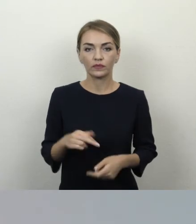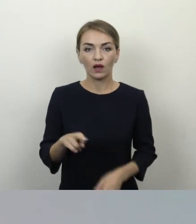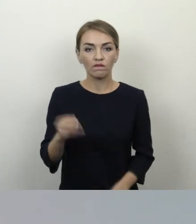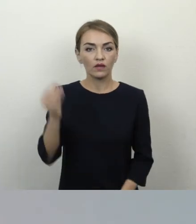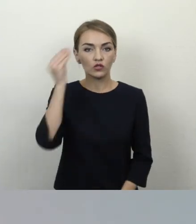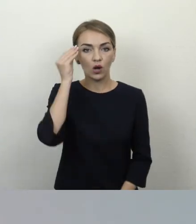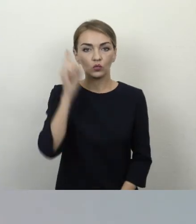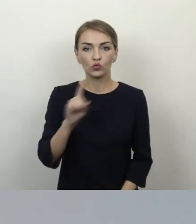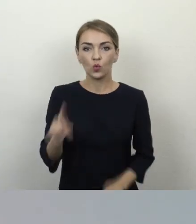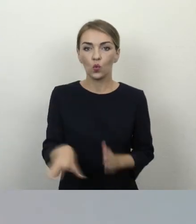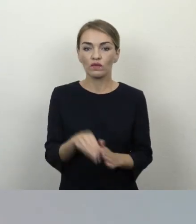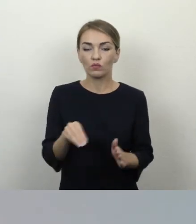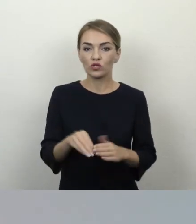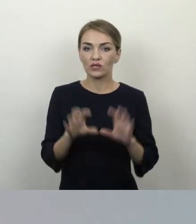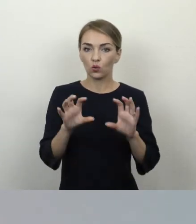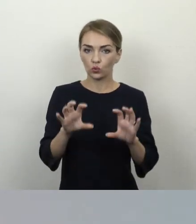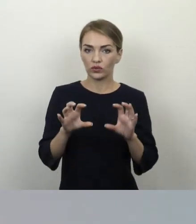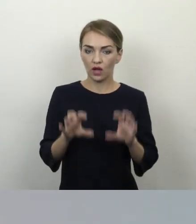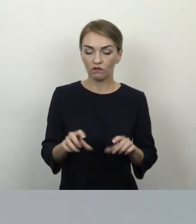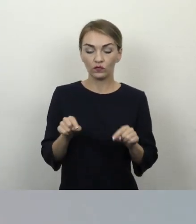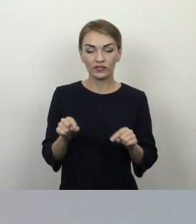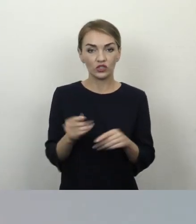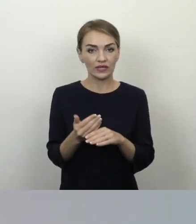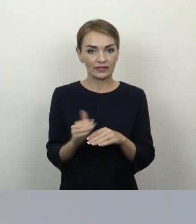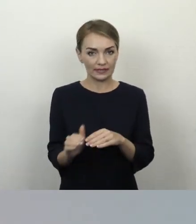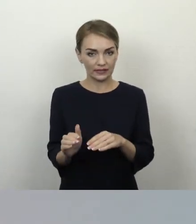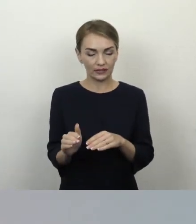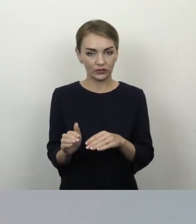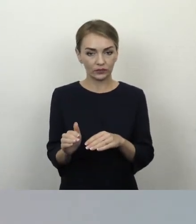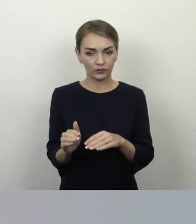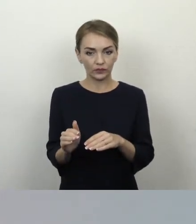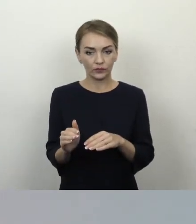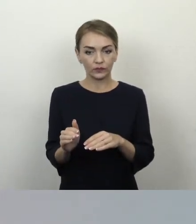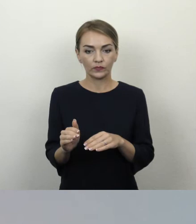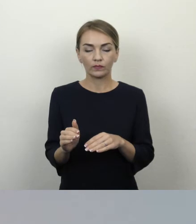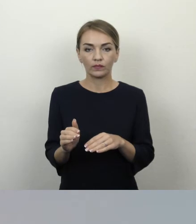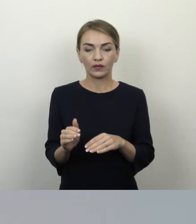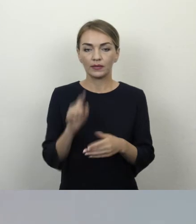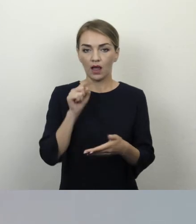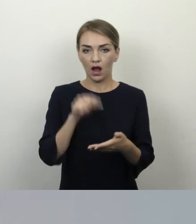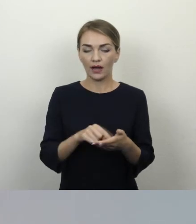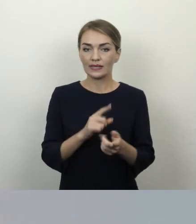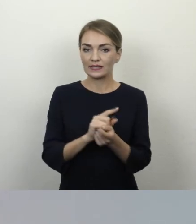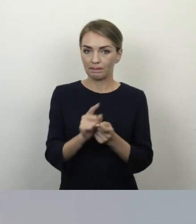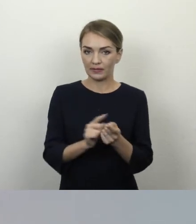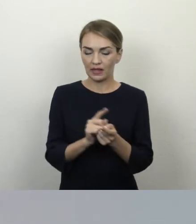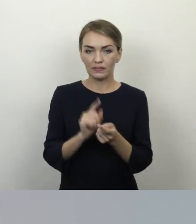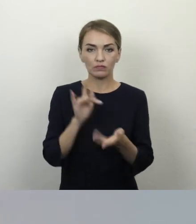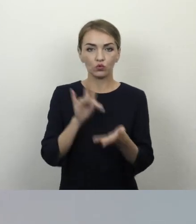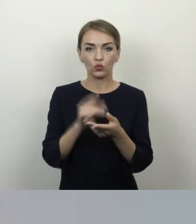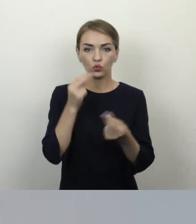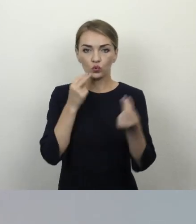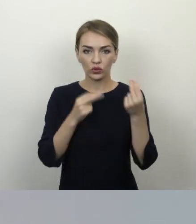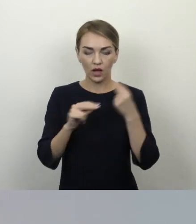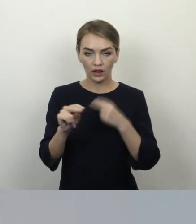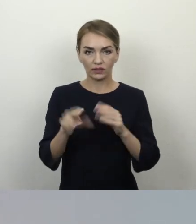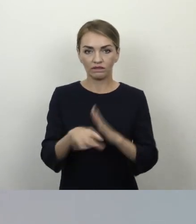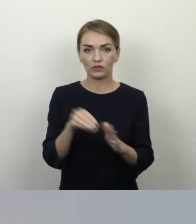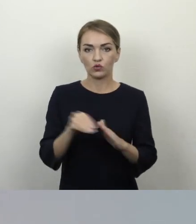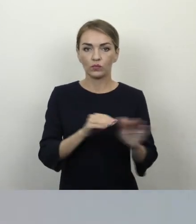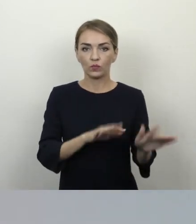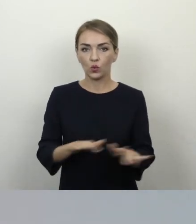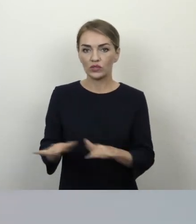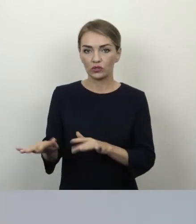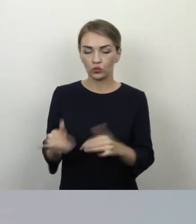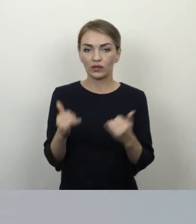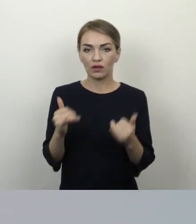about the results. I believe that election legislation related to this issue is